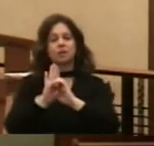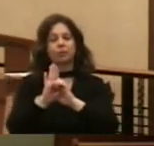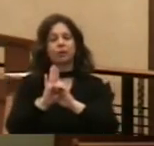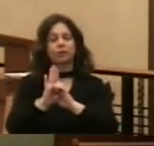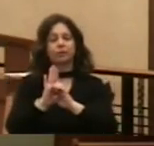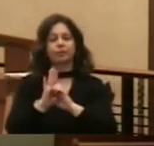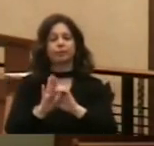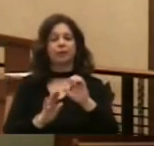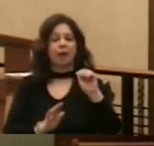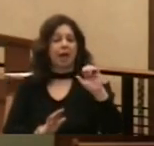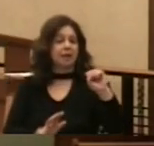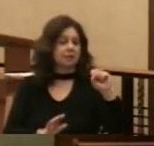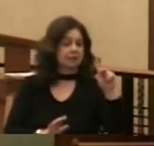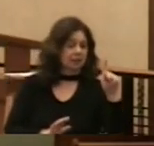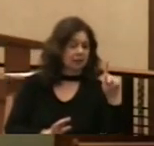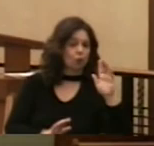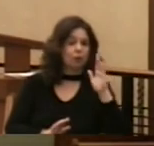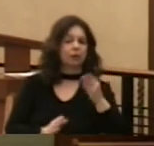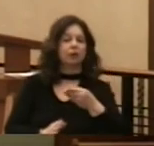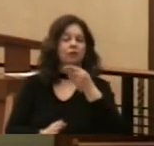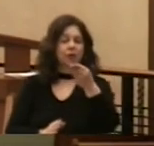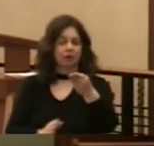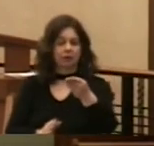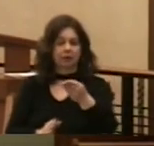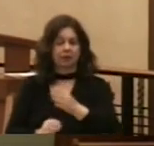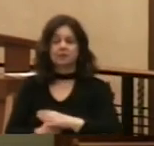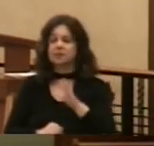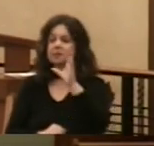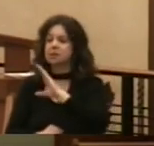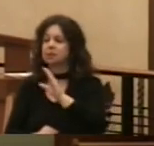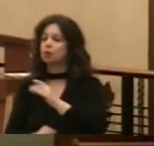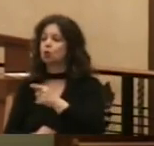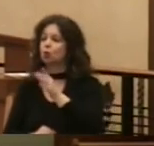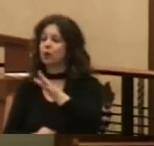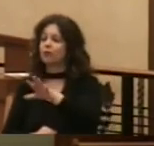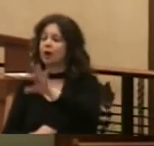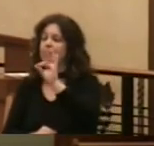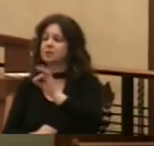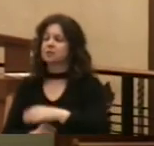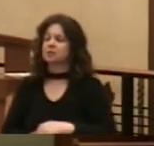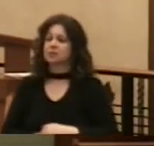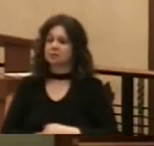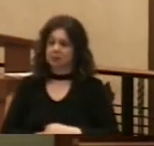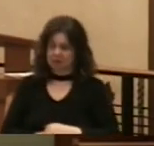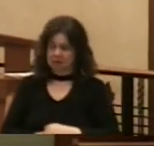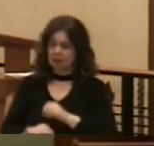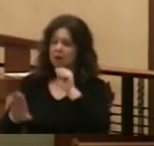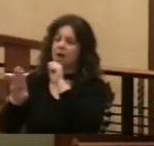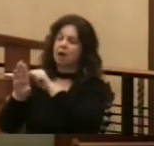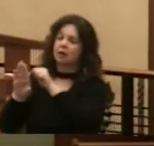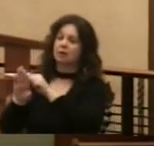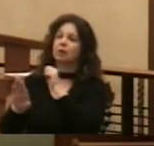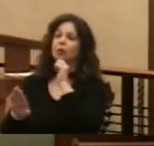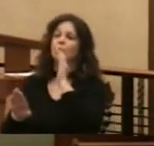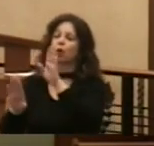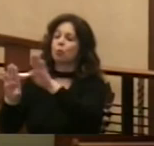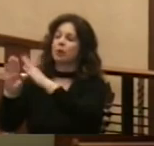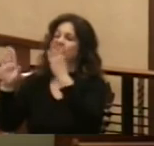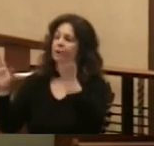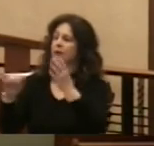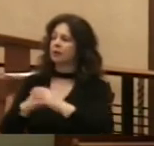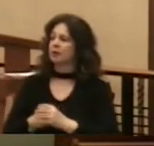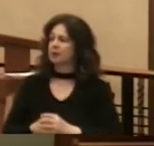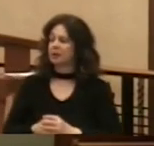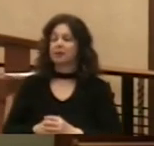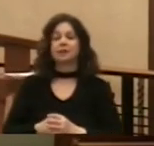and it will be given, seek and you will find, knock and it will be opened. teachings like do unto others as